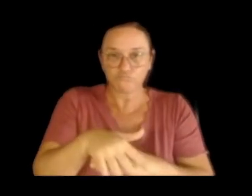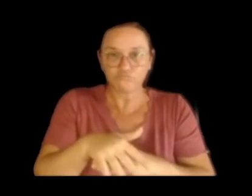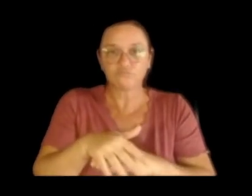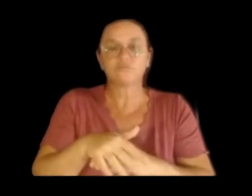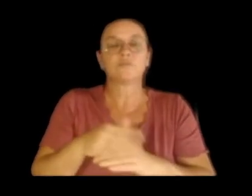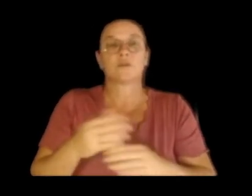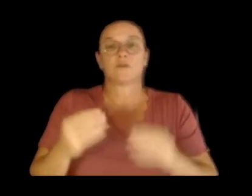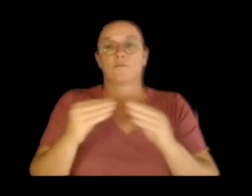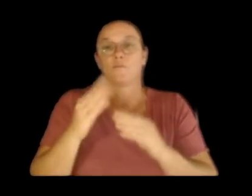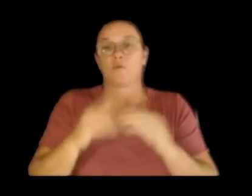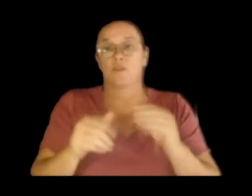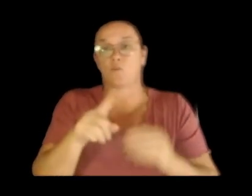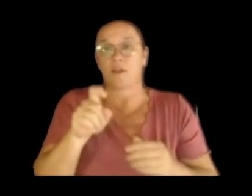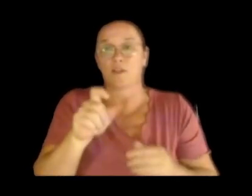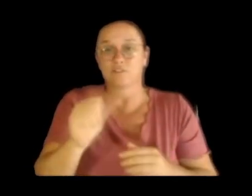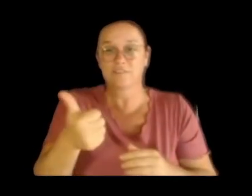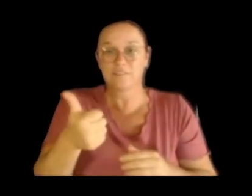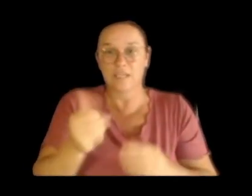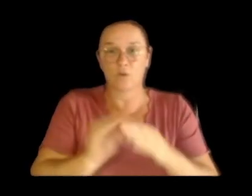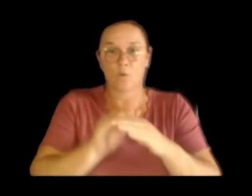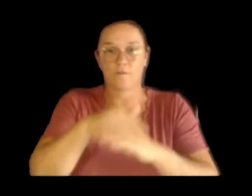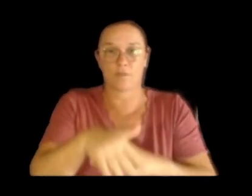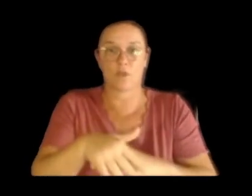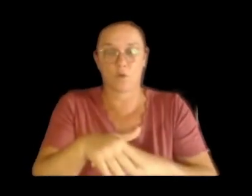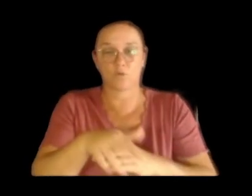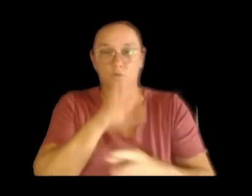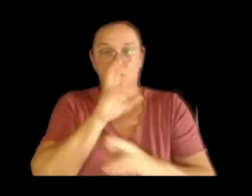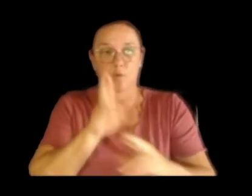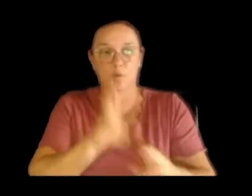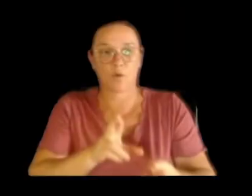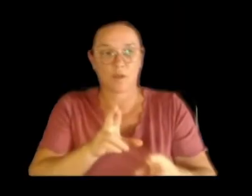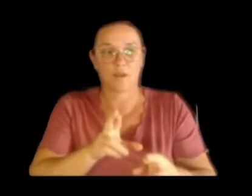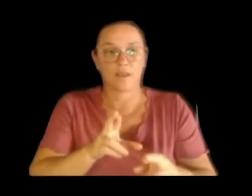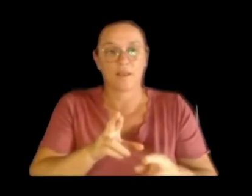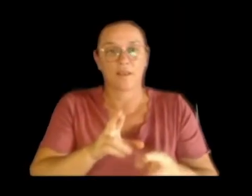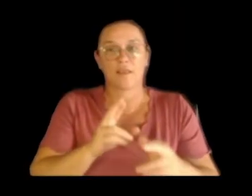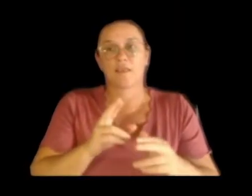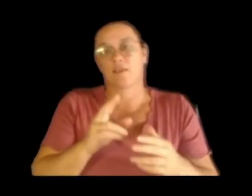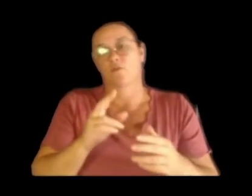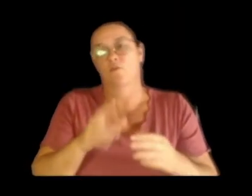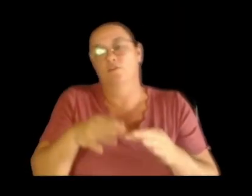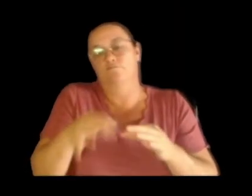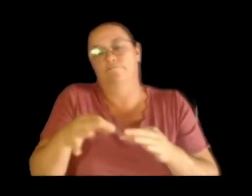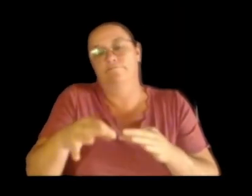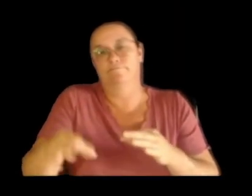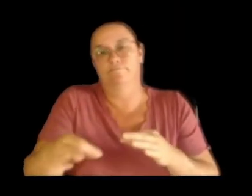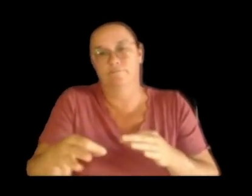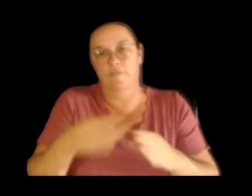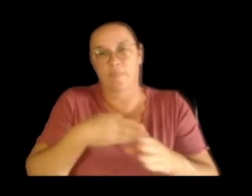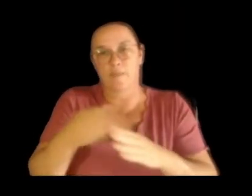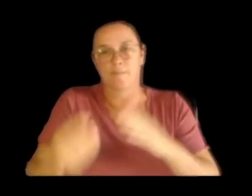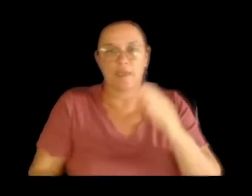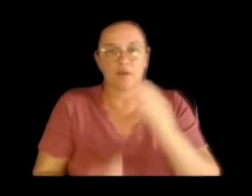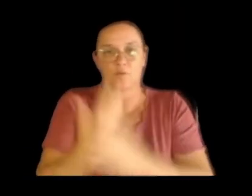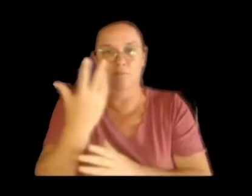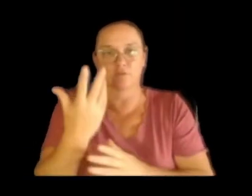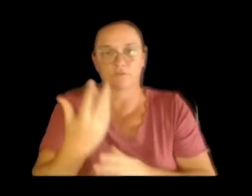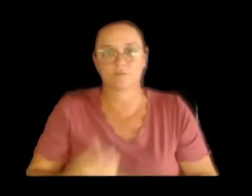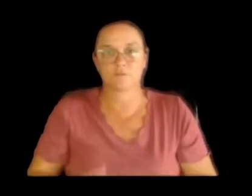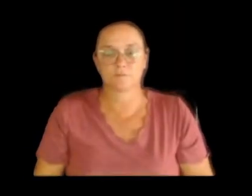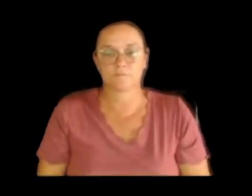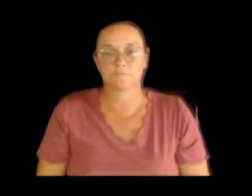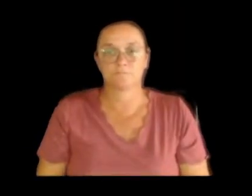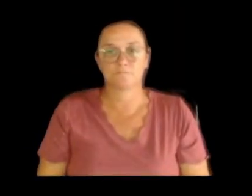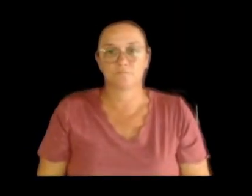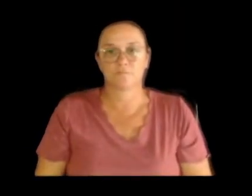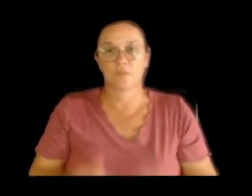110 overflows reported, slowing down before the main onset of vigorous activity. So you can see